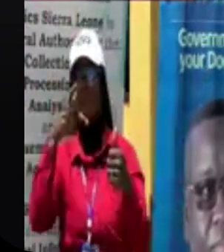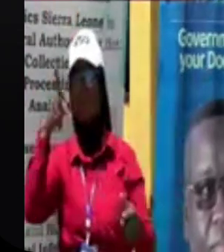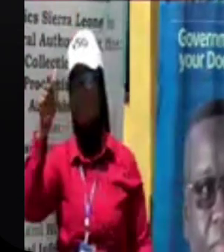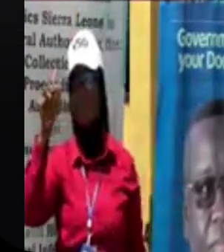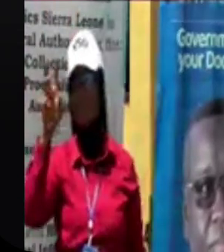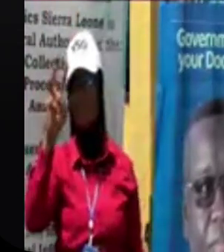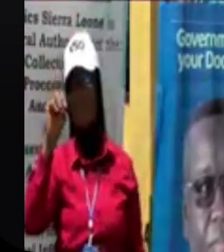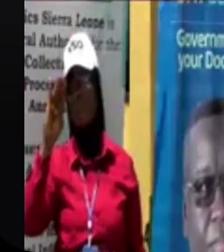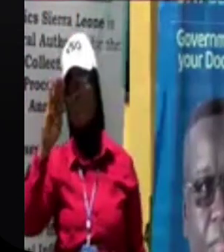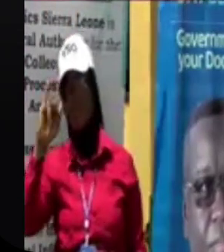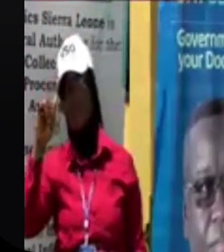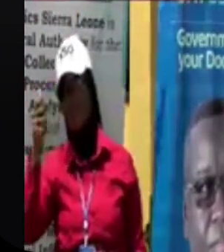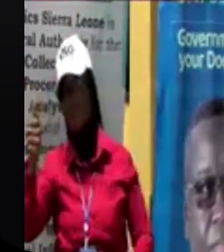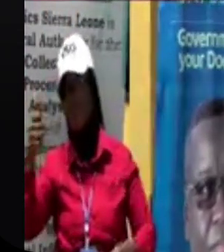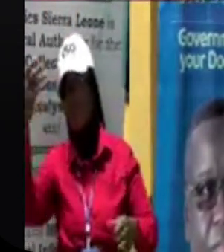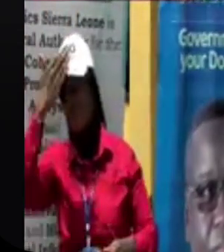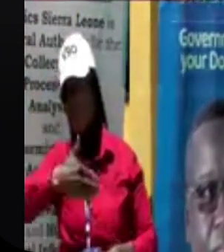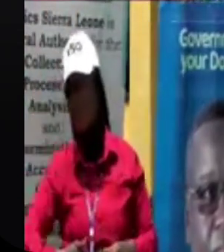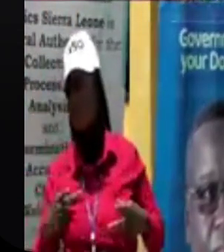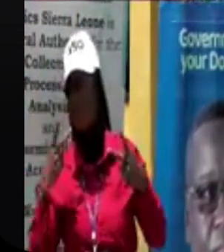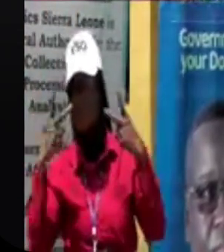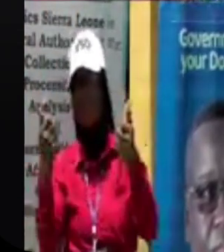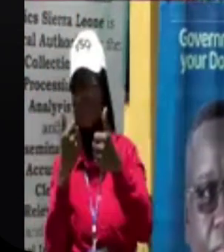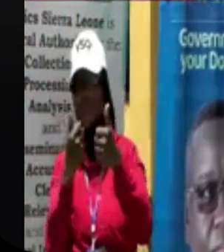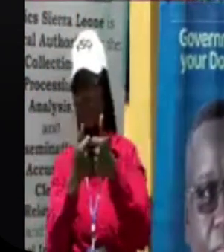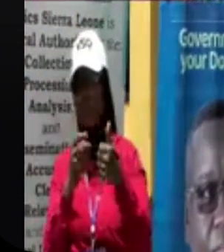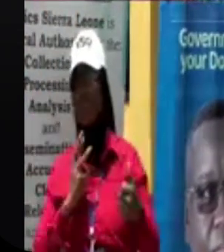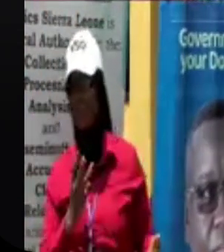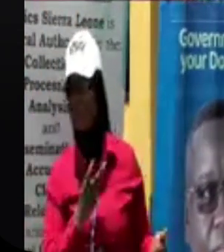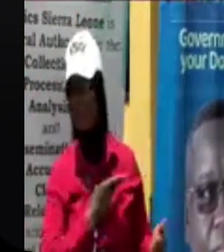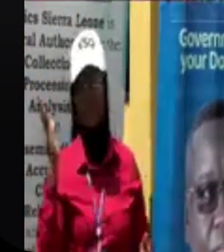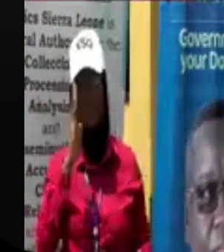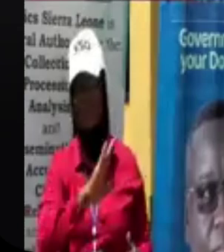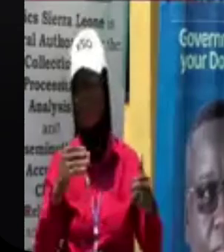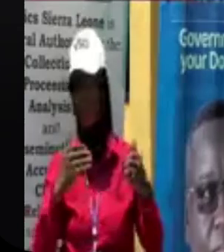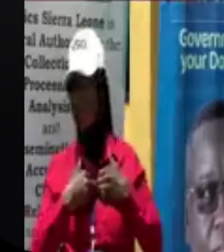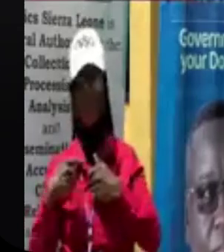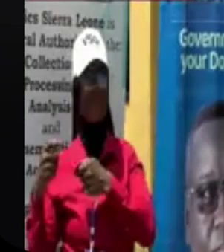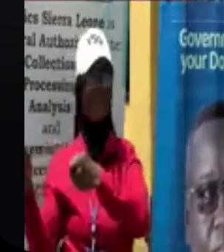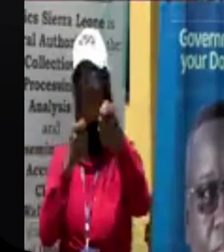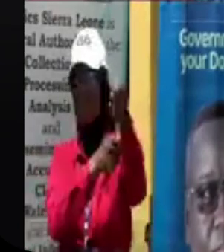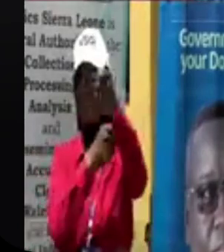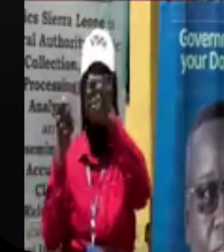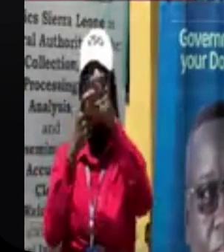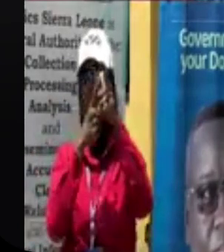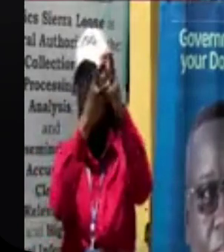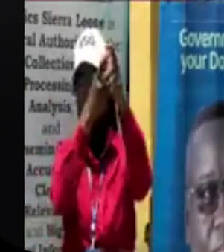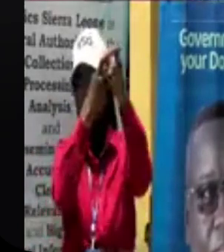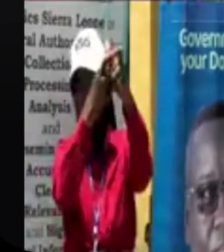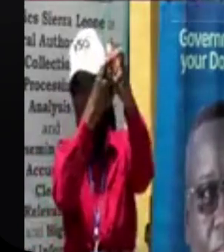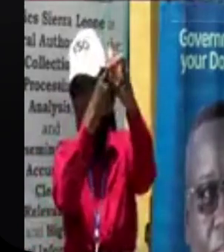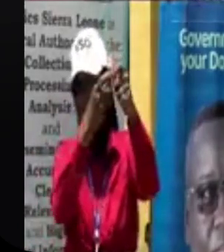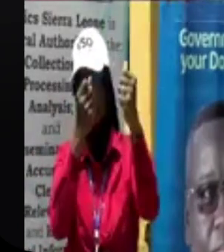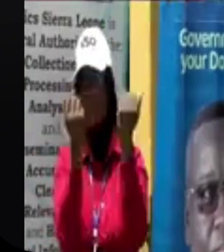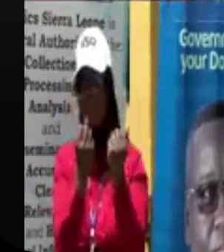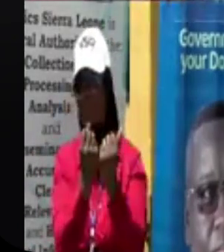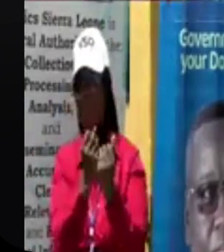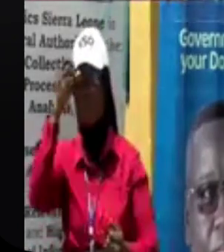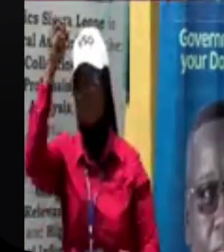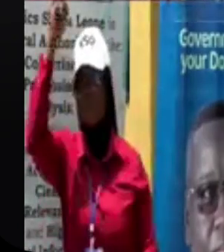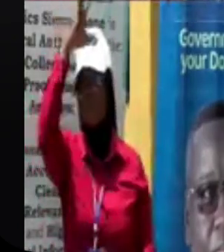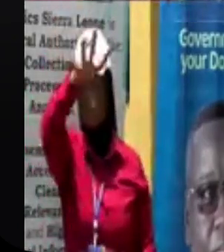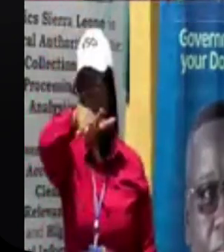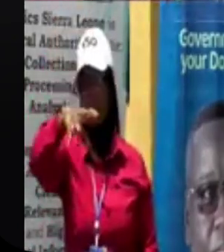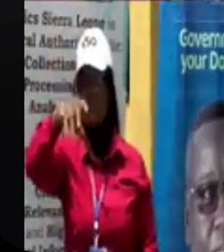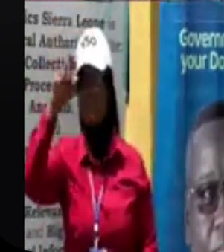don't see, and we all they see, it get for be challenging for we. We not get fire force, we're running a Kambia. If we fight for light system, then the